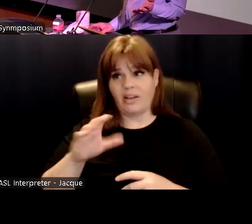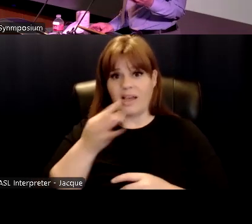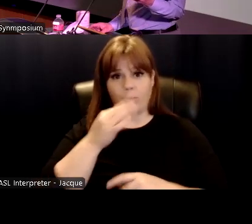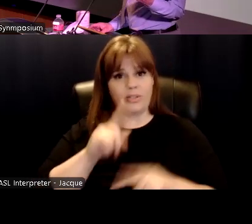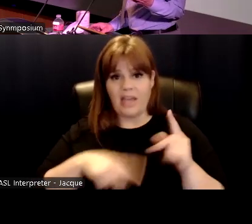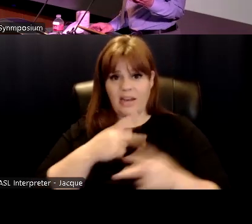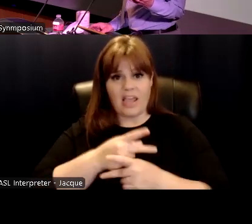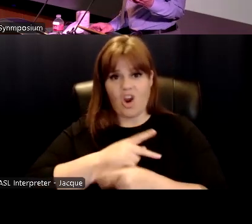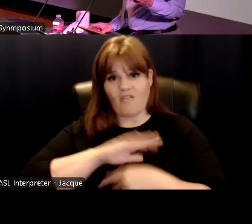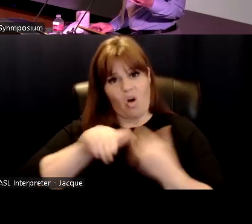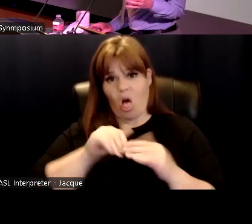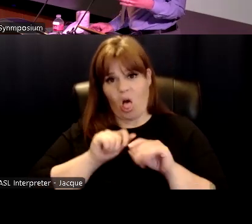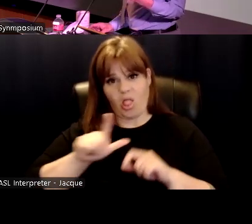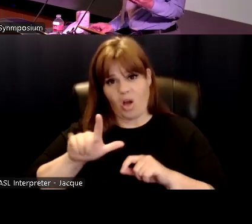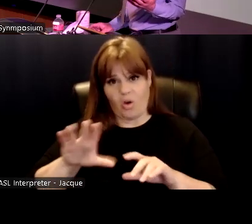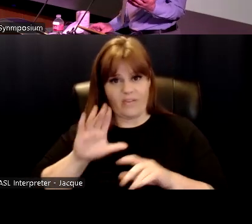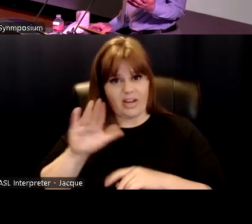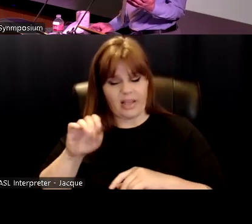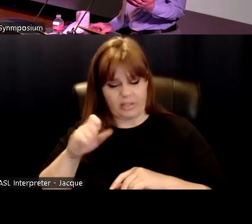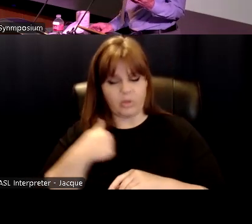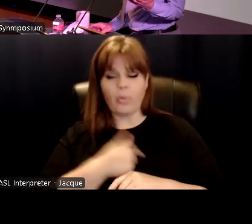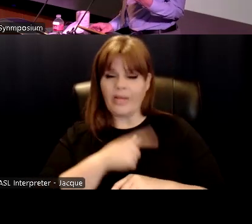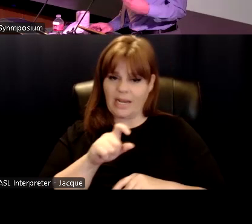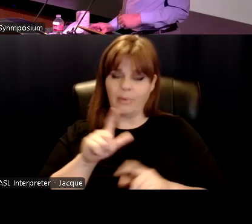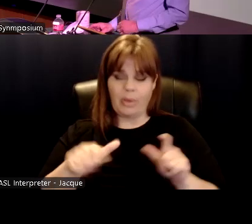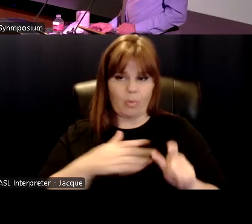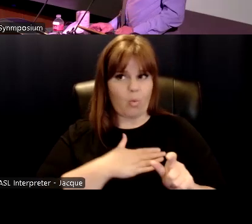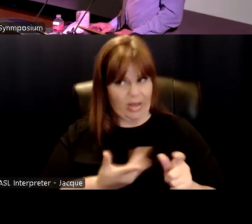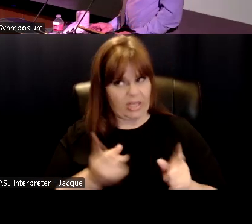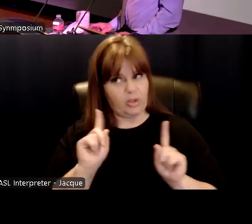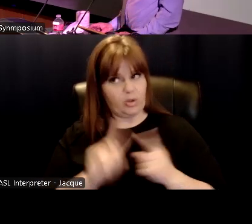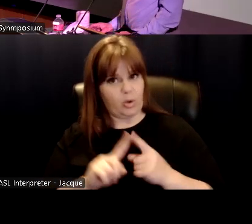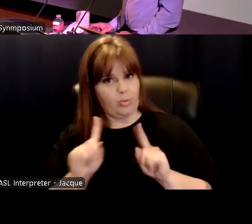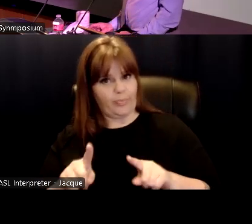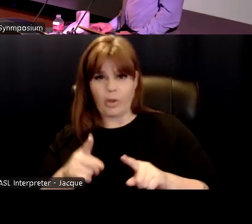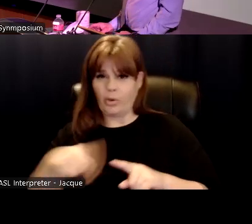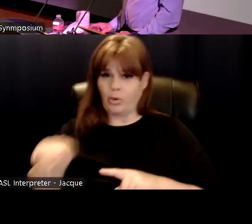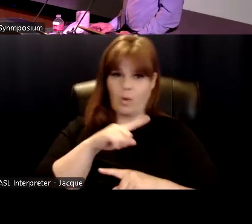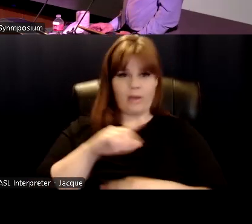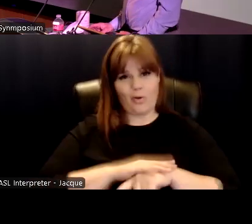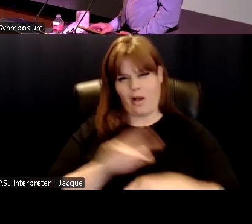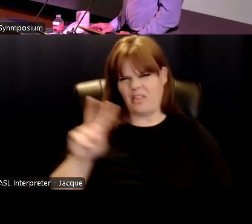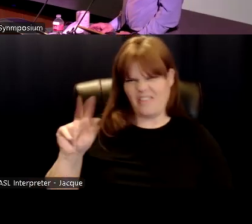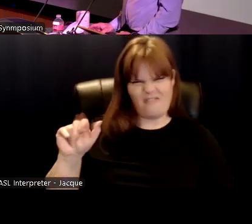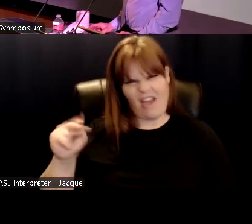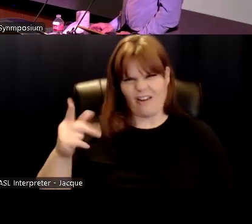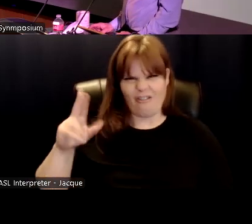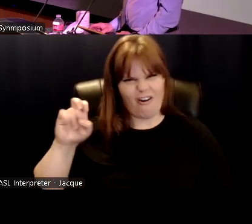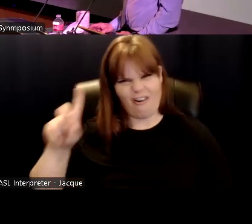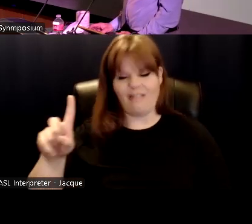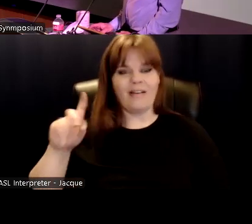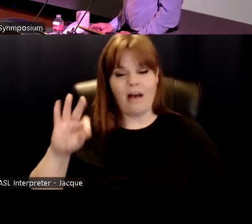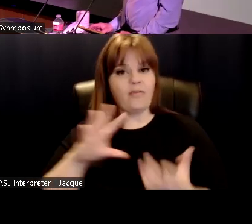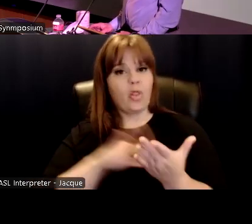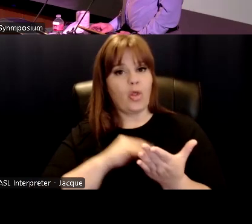so we're going to really need people to step up to the plate. So you guys are on the vanguard, you people are on the vanguard of learning this